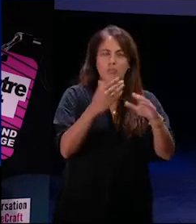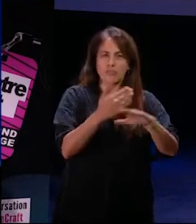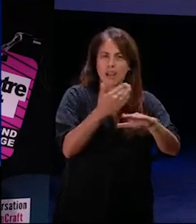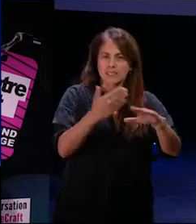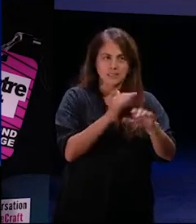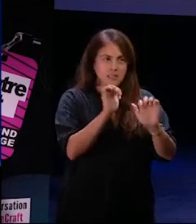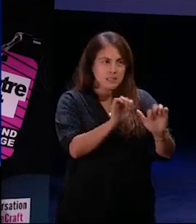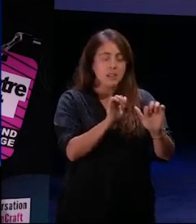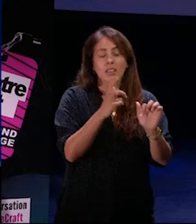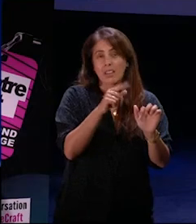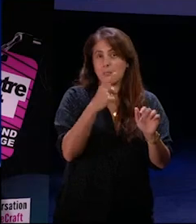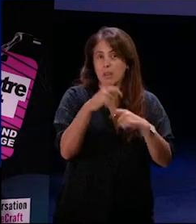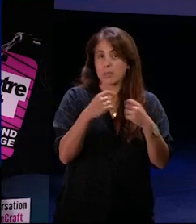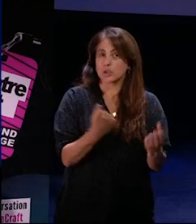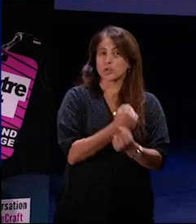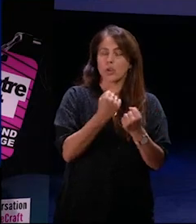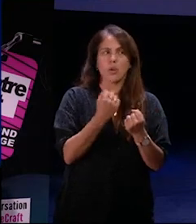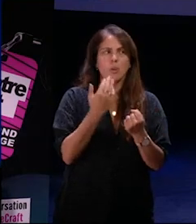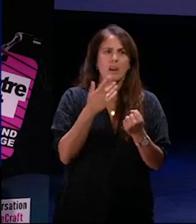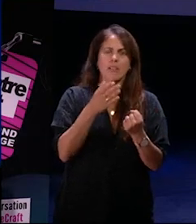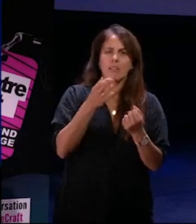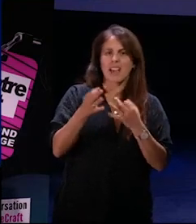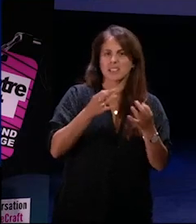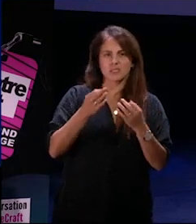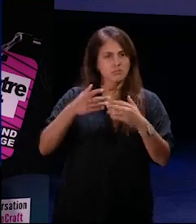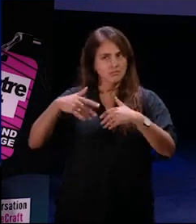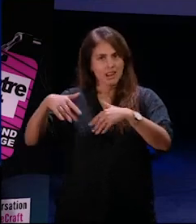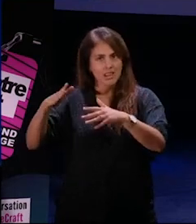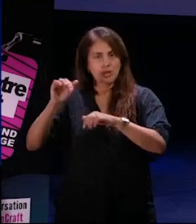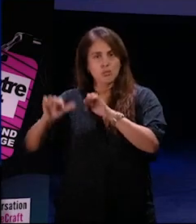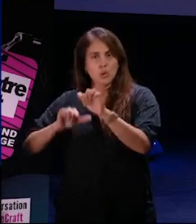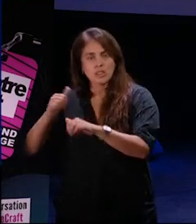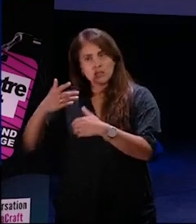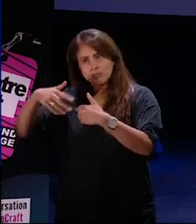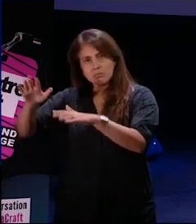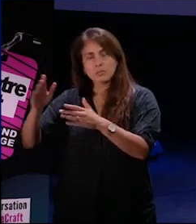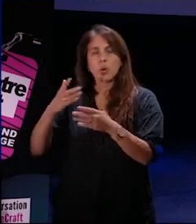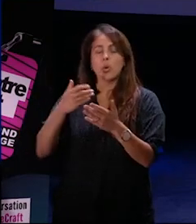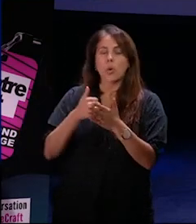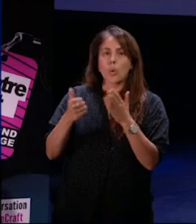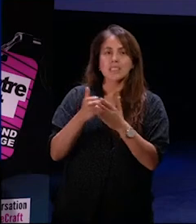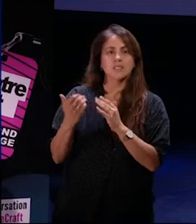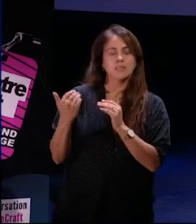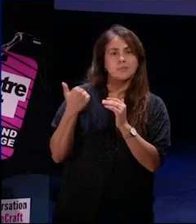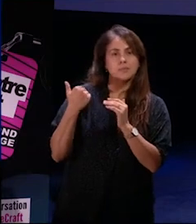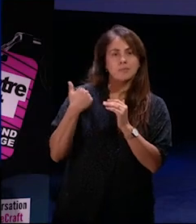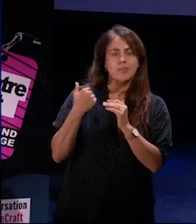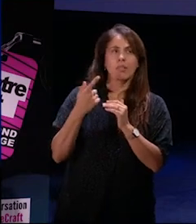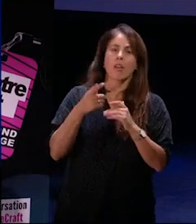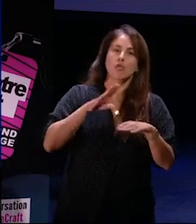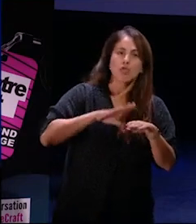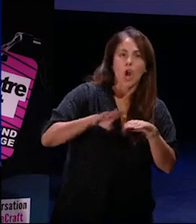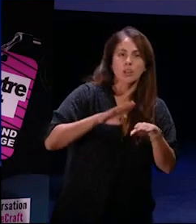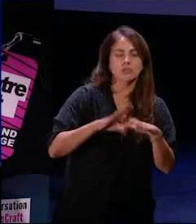thing. Because whenever actors have left the process, they have always commented on the fact that rehearsals have